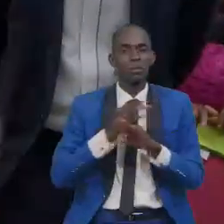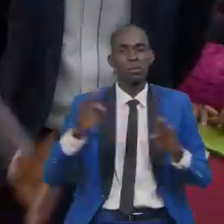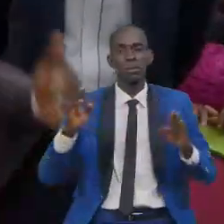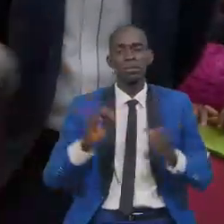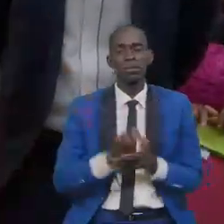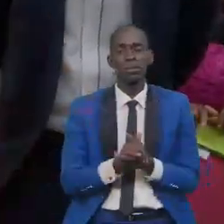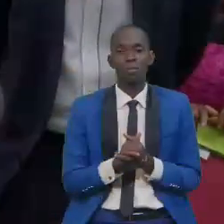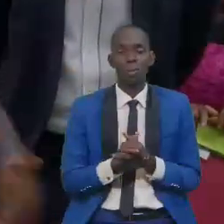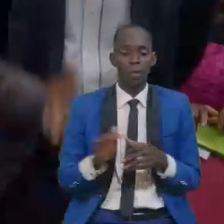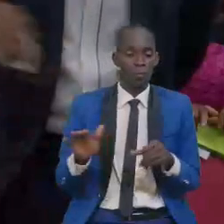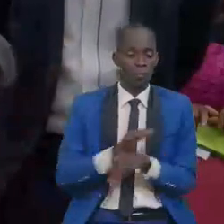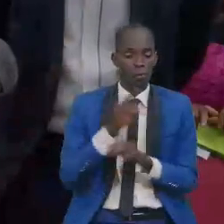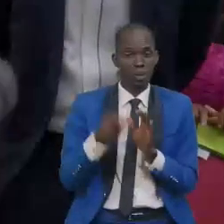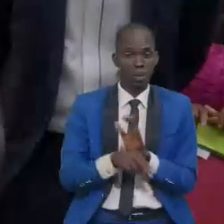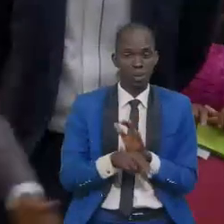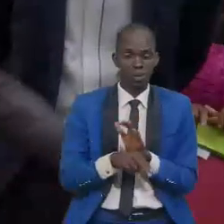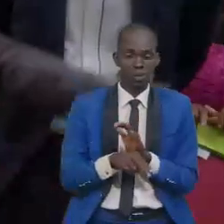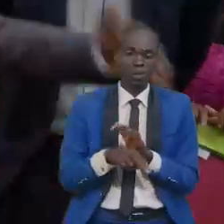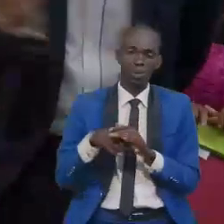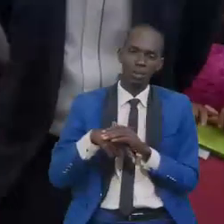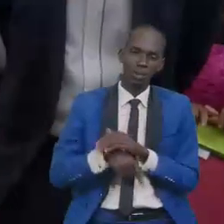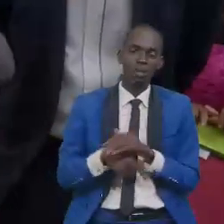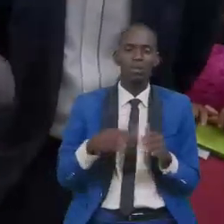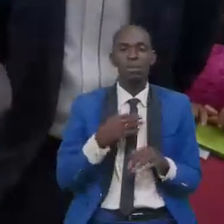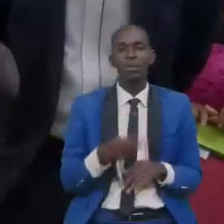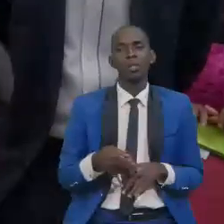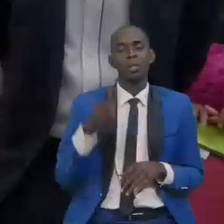fullness inexhaustible